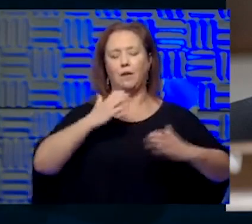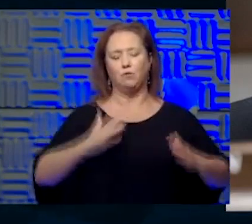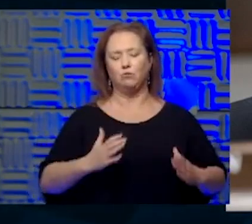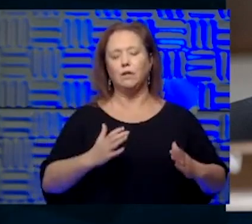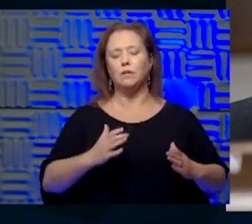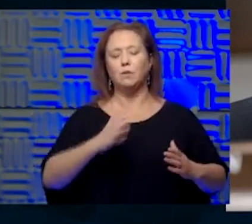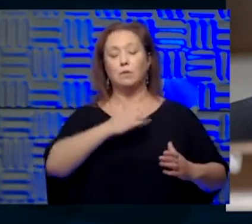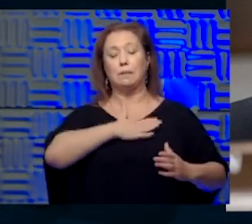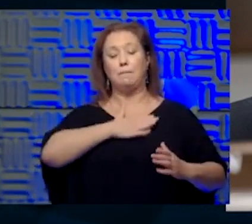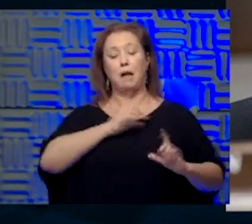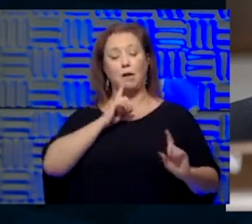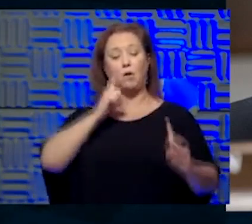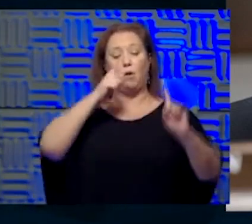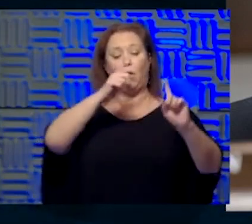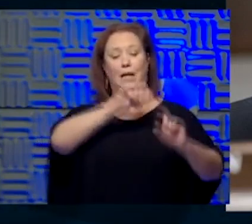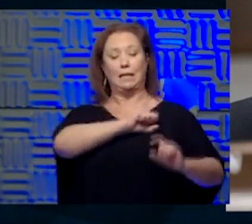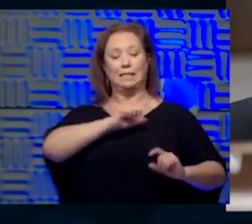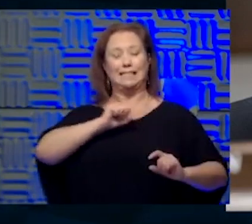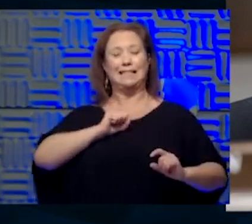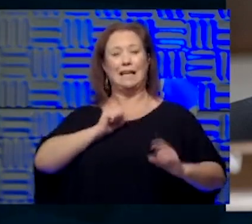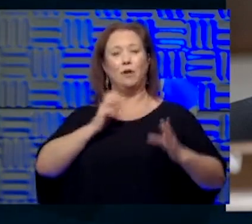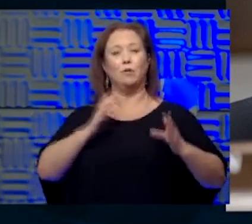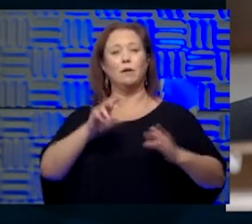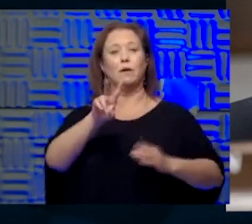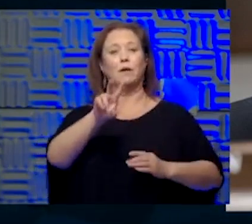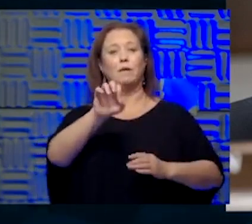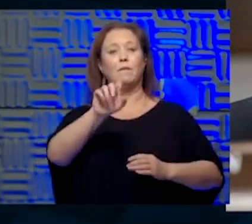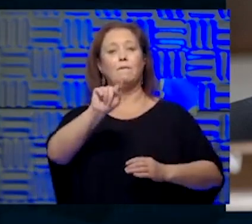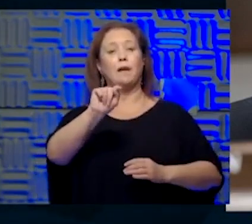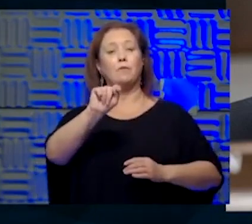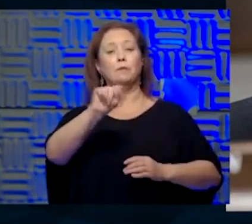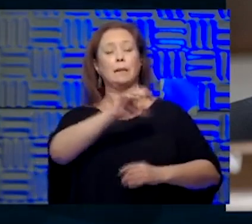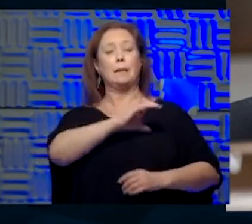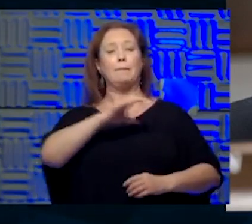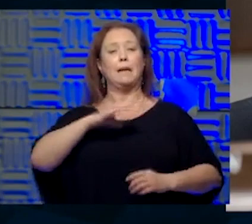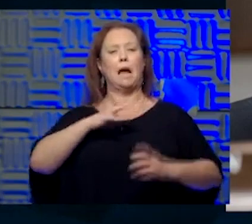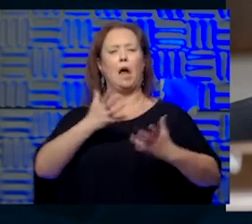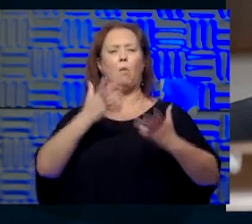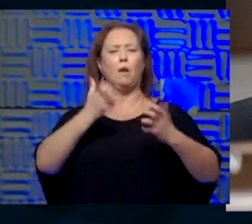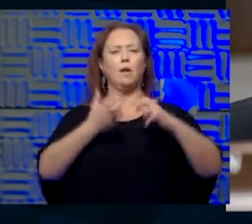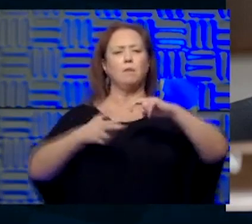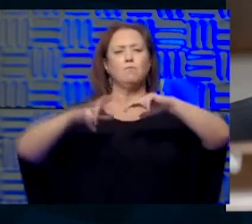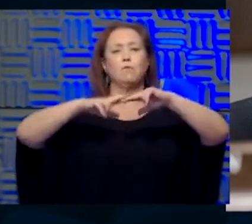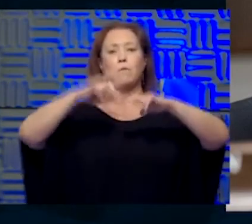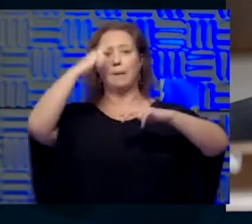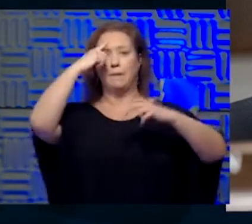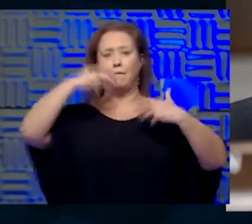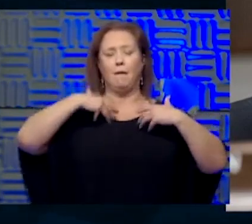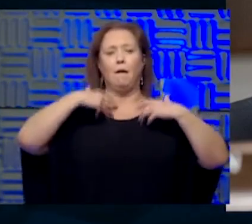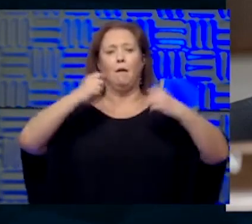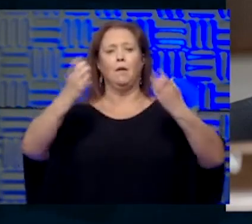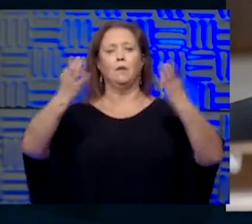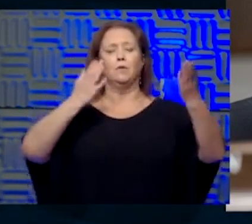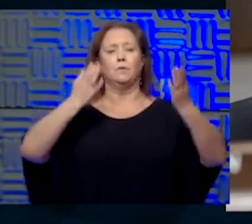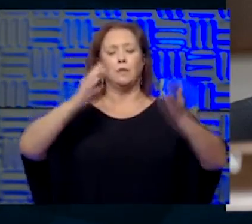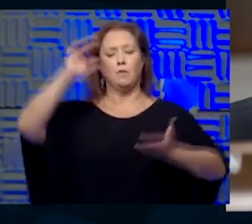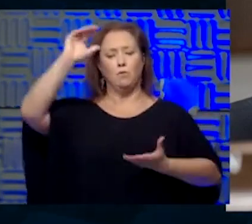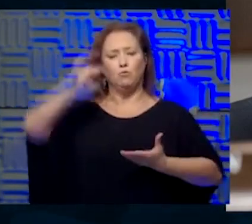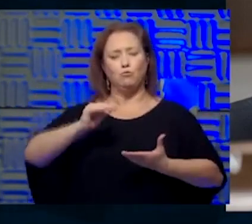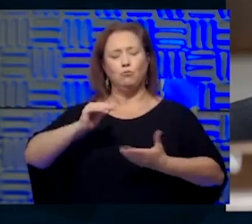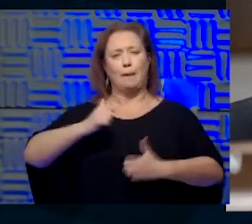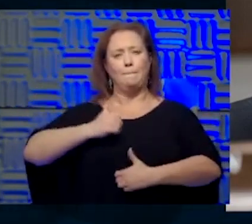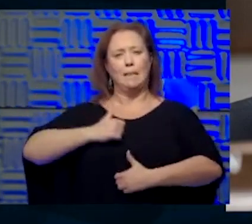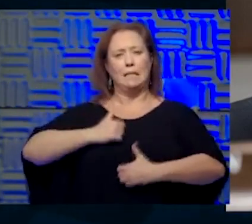overall efforts at the Senate Veterans Committee is to better improve mental health services and reduce veteran and